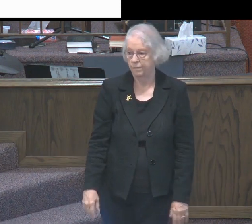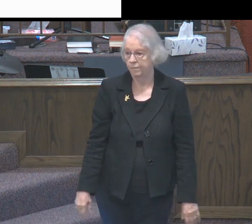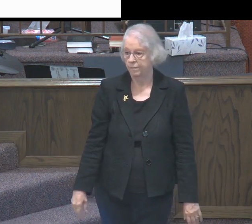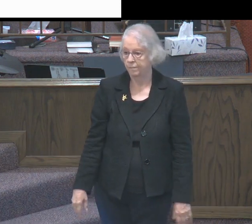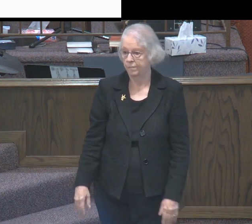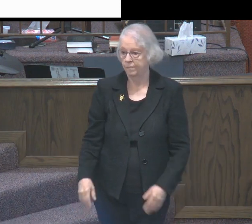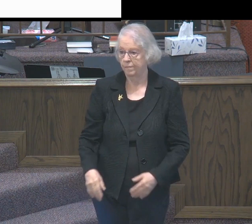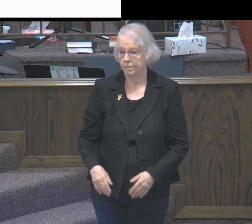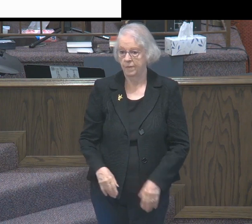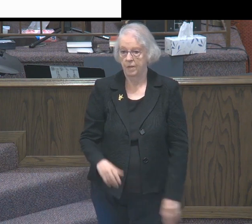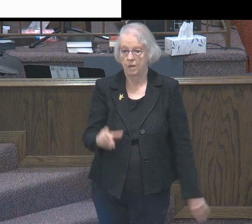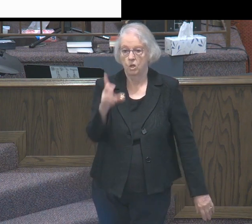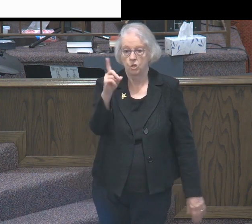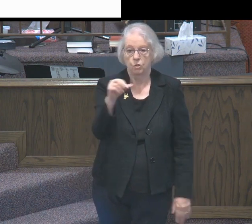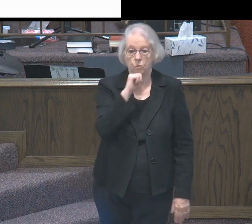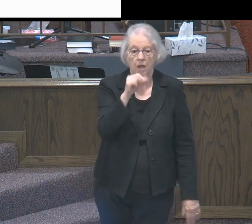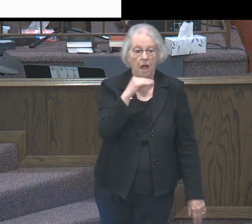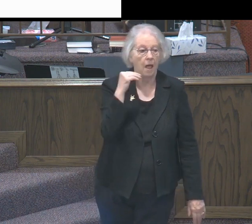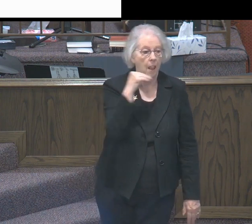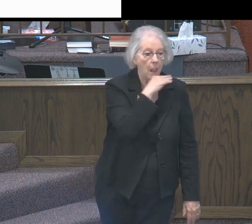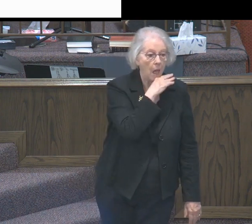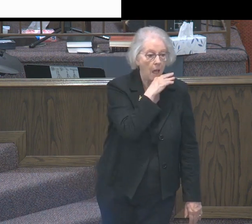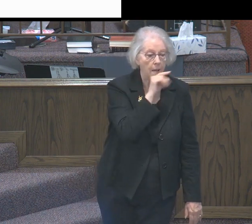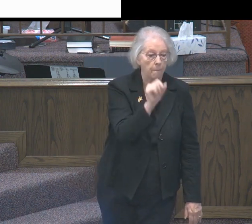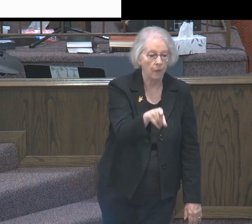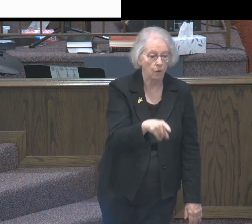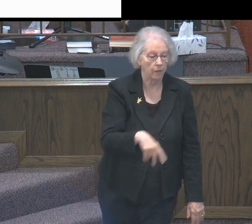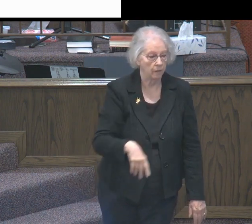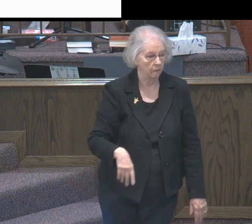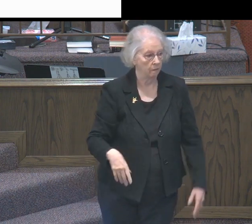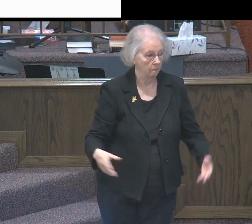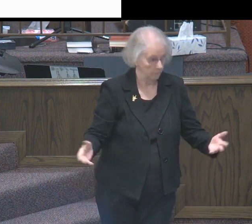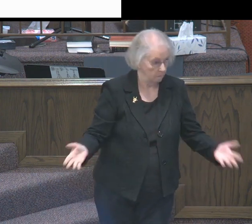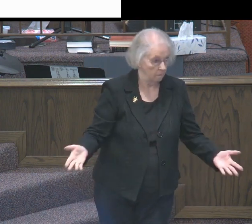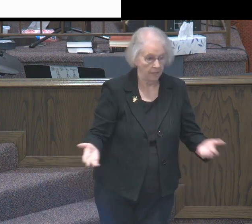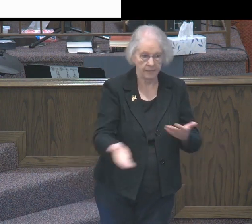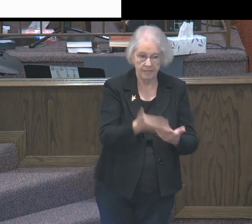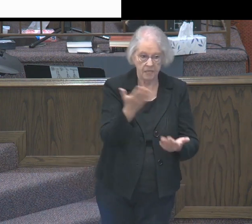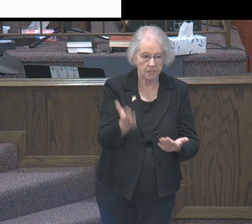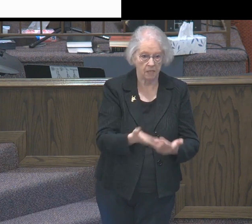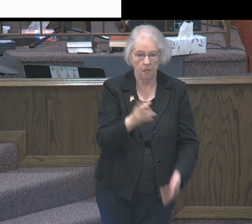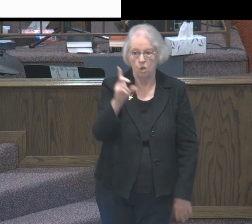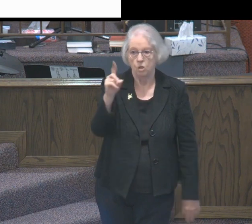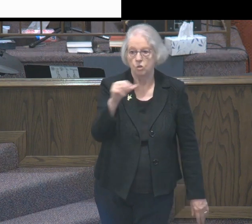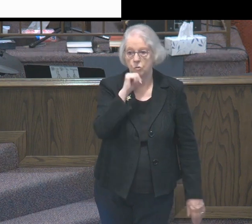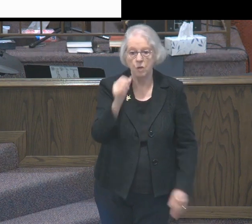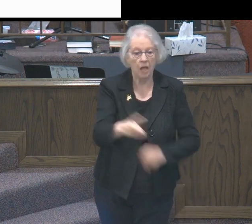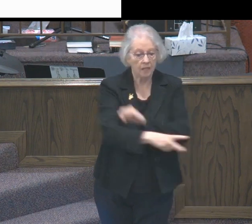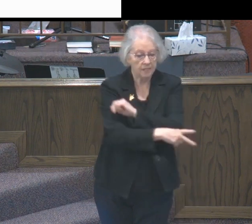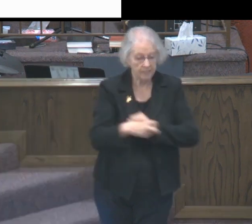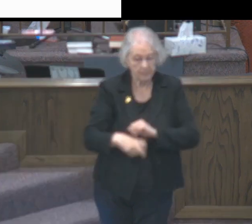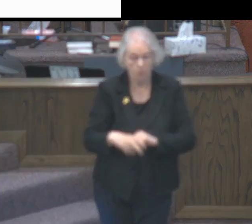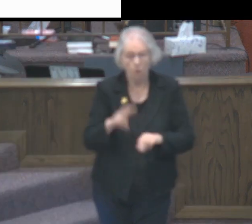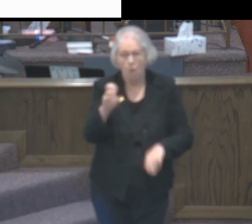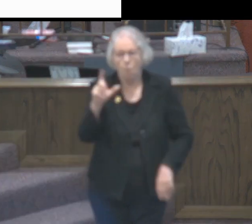truth-telling and integrity, when we get to retaliation, all right? When we get to retaliation, verse 38 through 42, some of you might want to